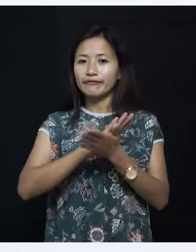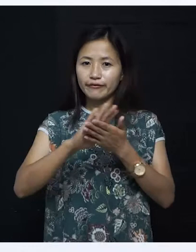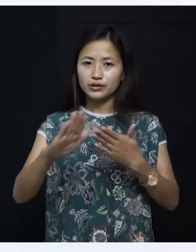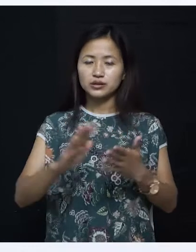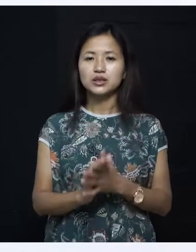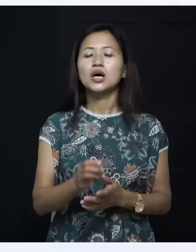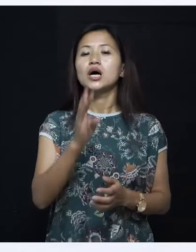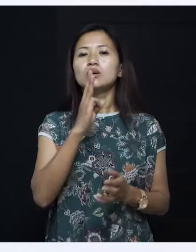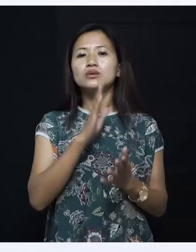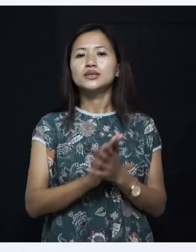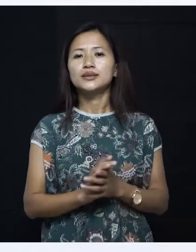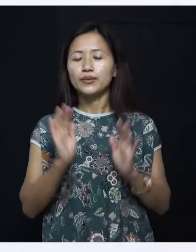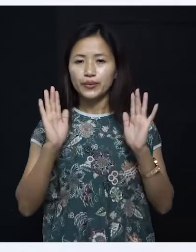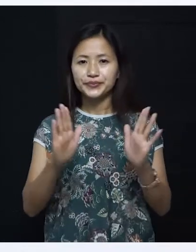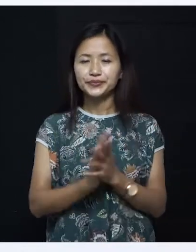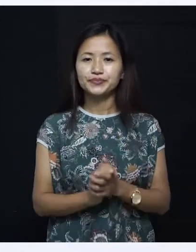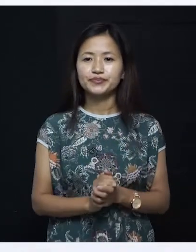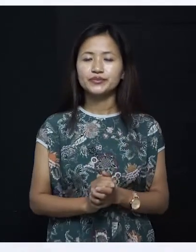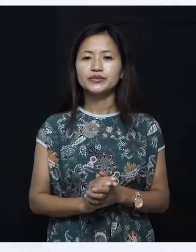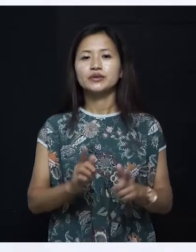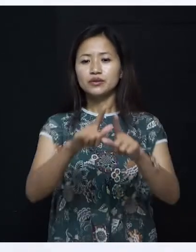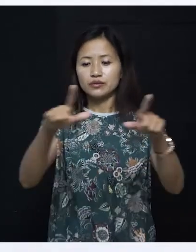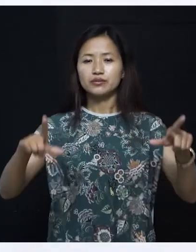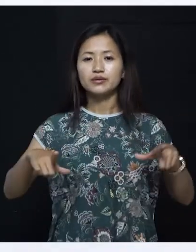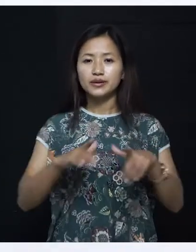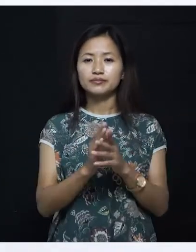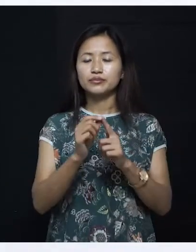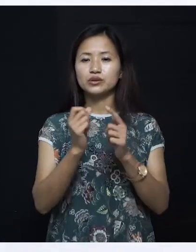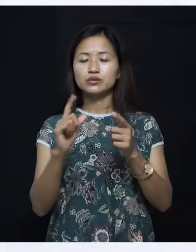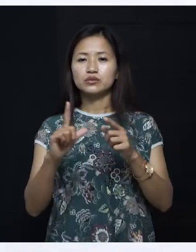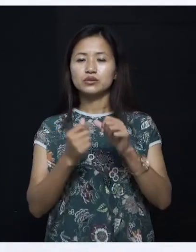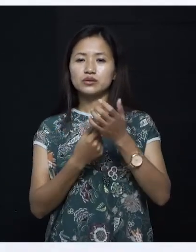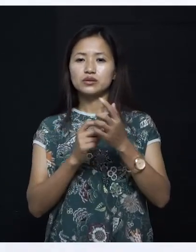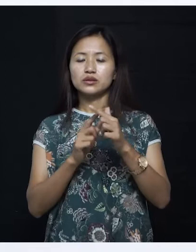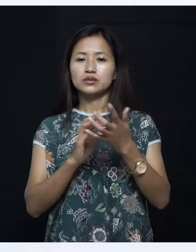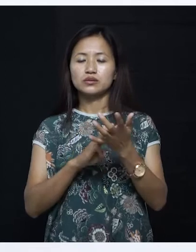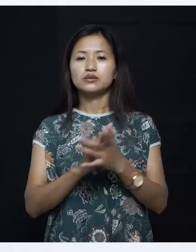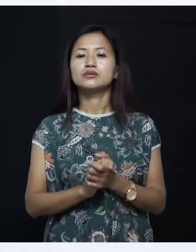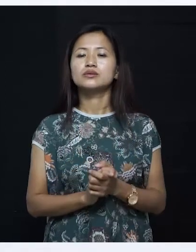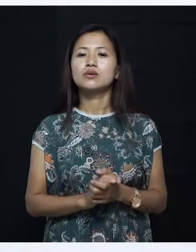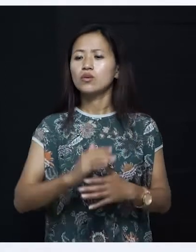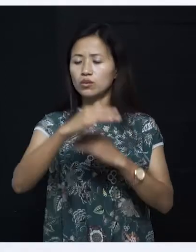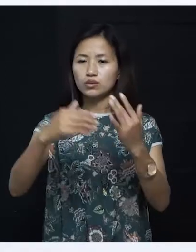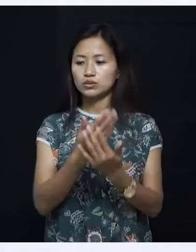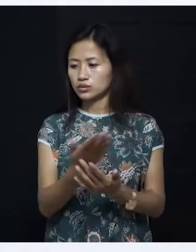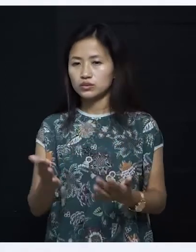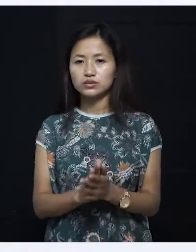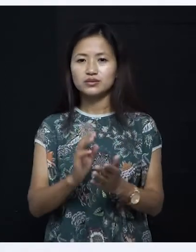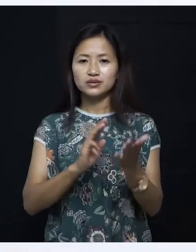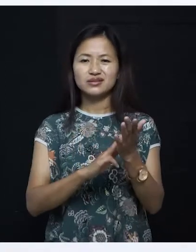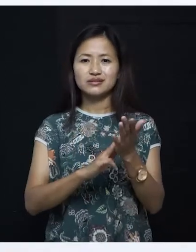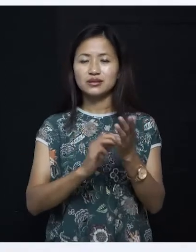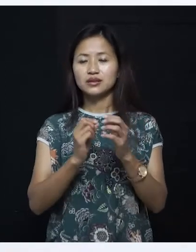isn't it? Then we also have this land pollution. Land pollution in the sense, all those chemicals,